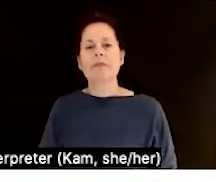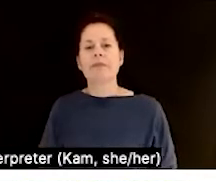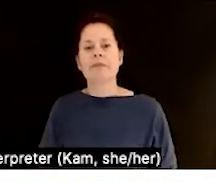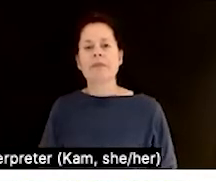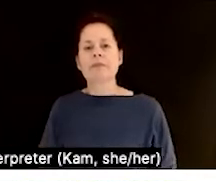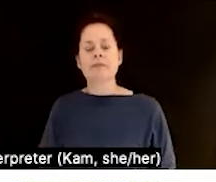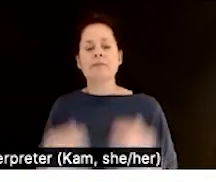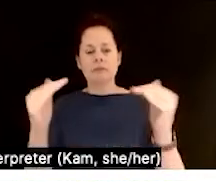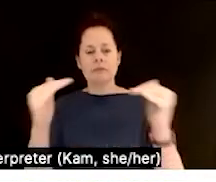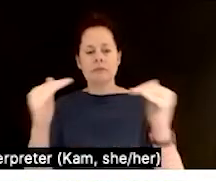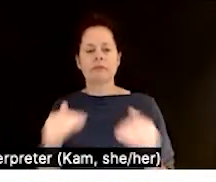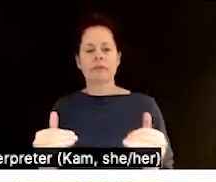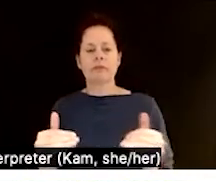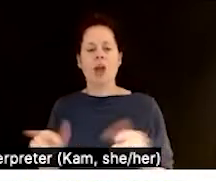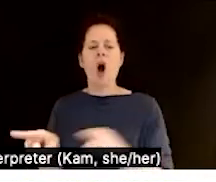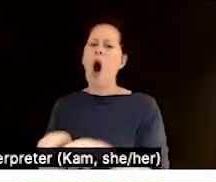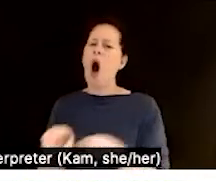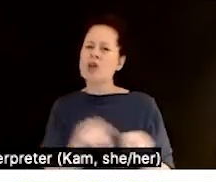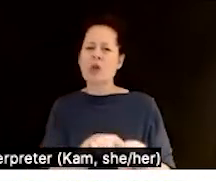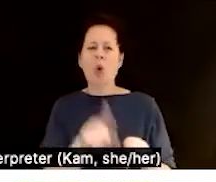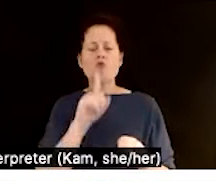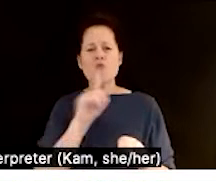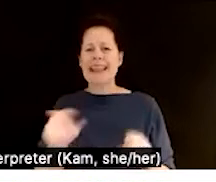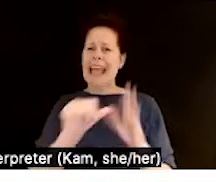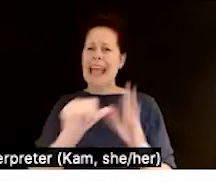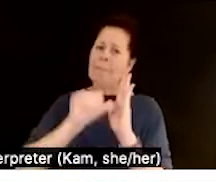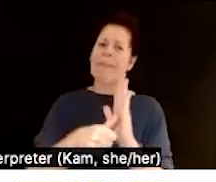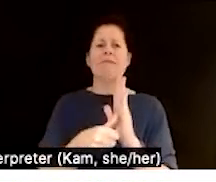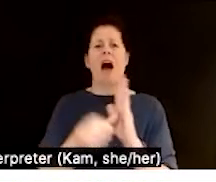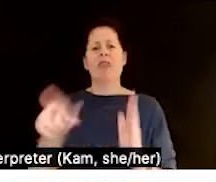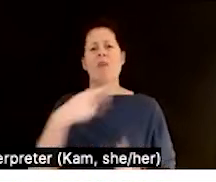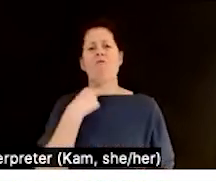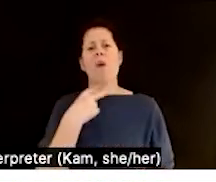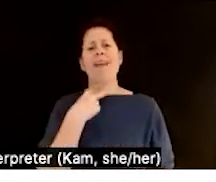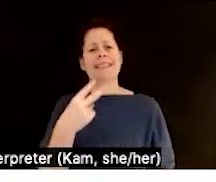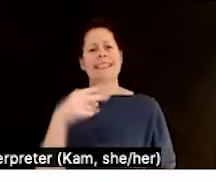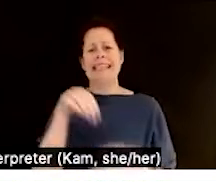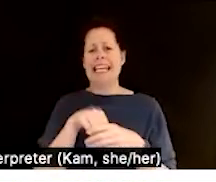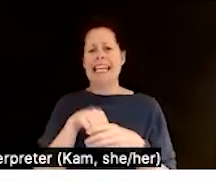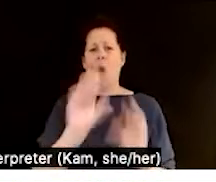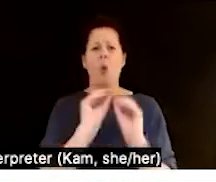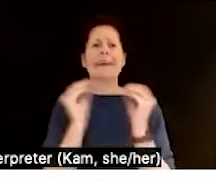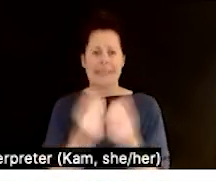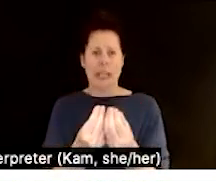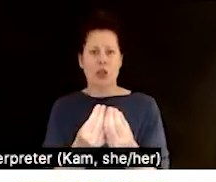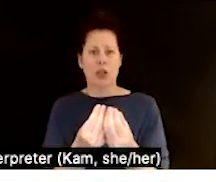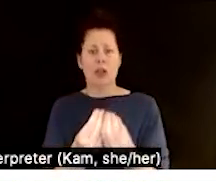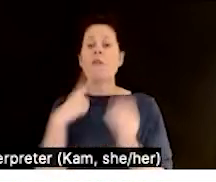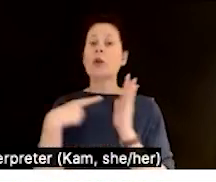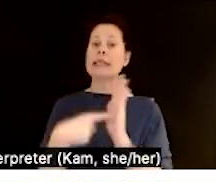key takeaway was amplifying those voices within your organization. There was a really great group of